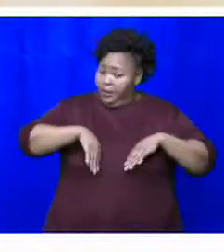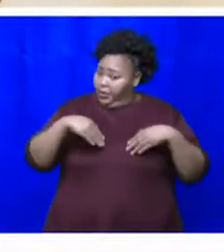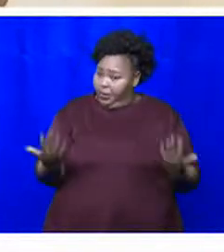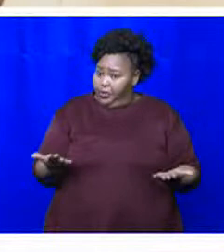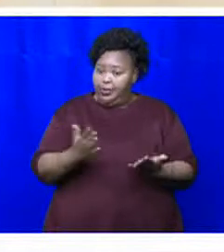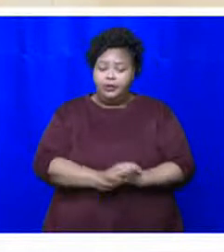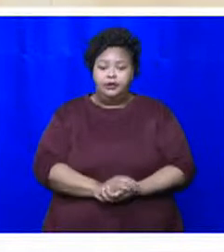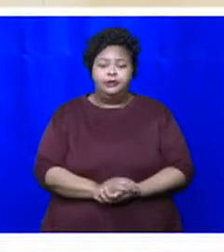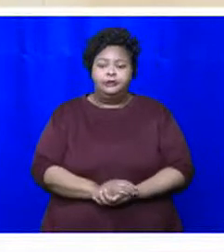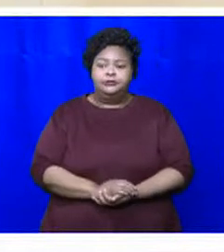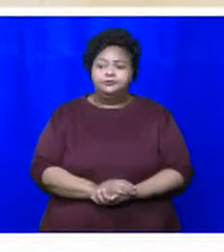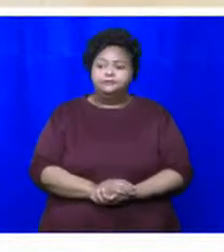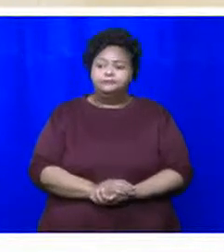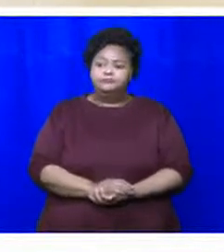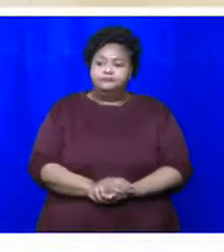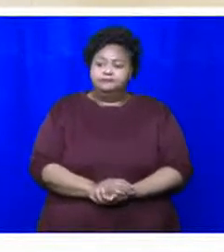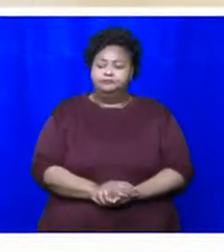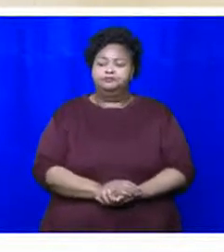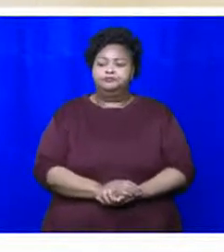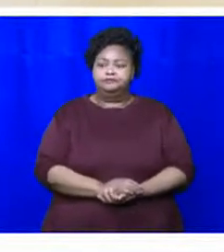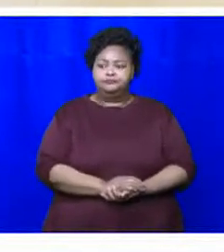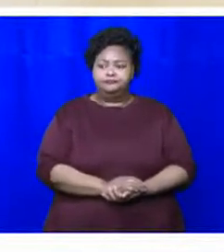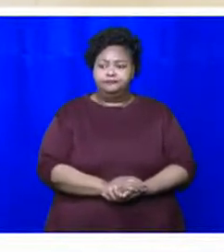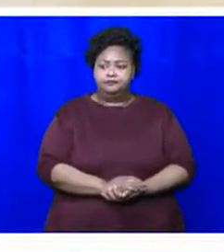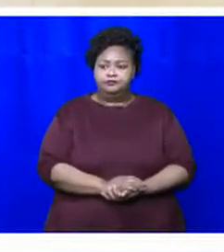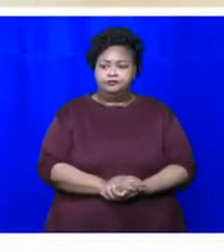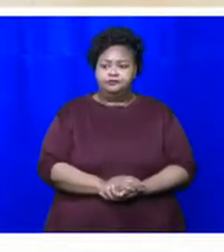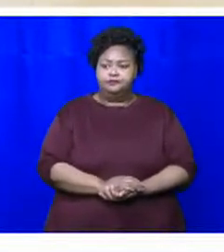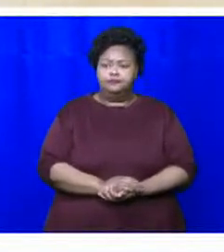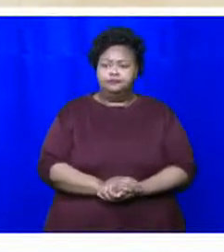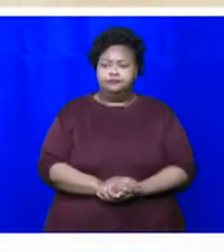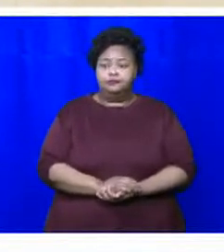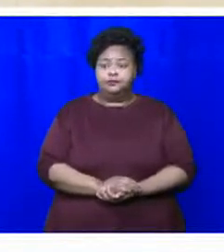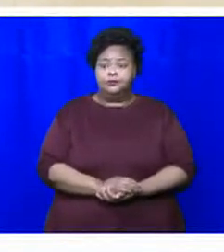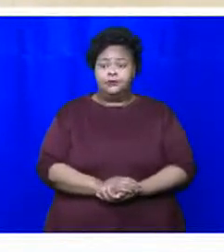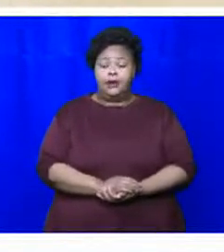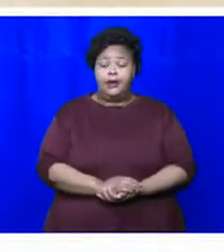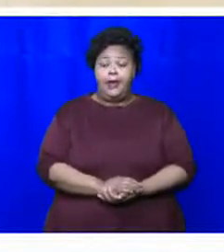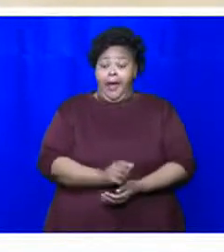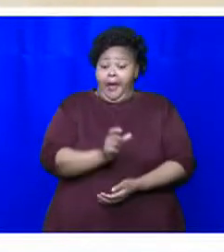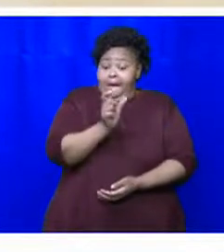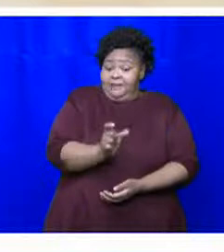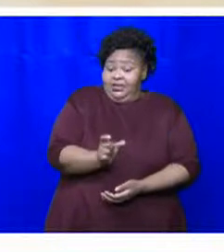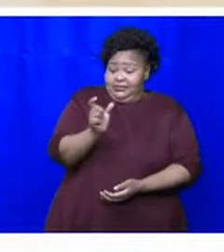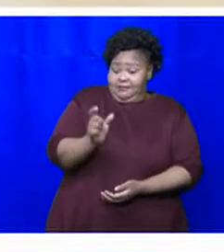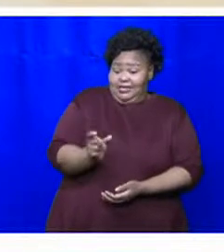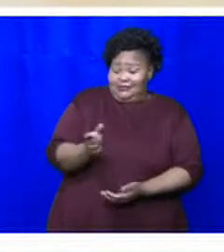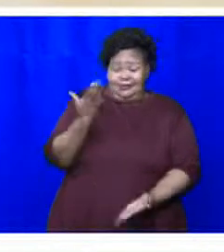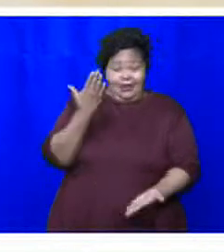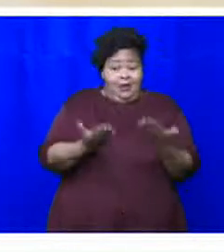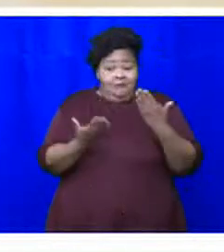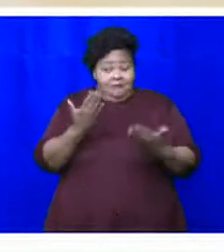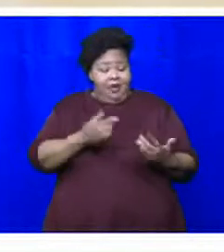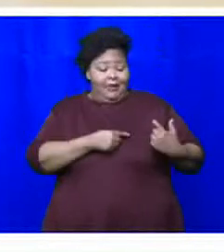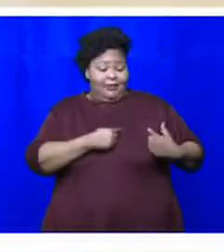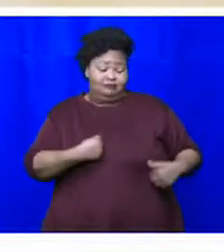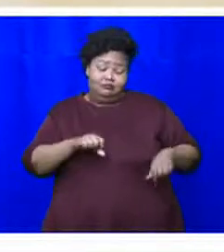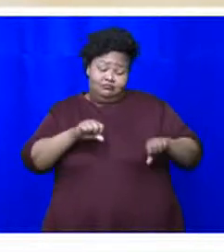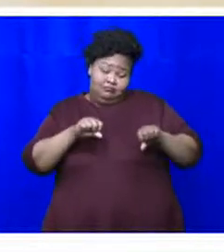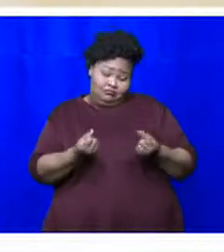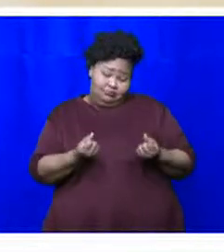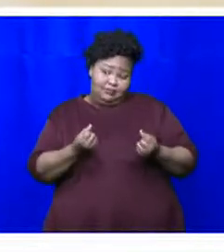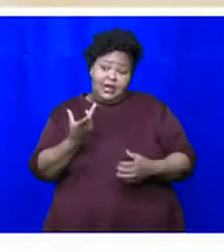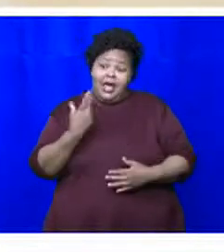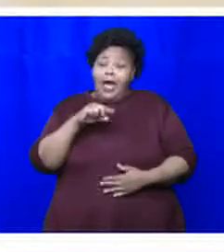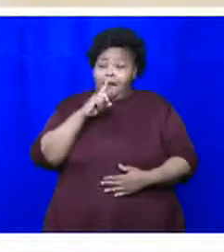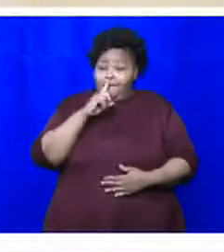It is challenging us to appreciate that even though we might all be devastated, we are, however, trusted to be our